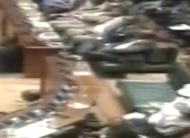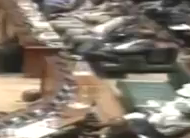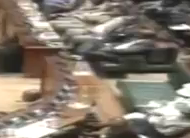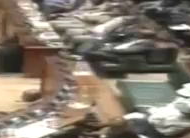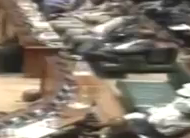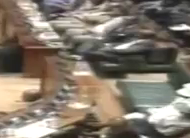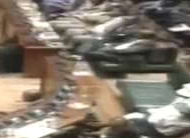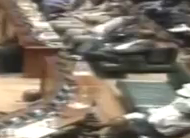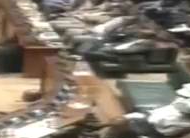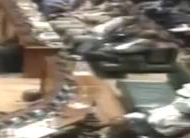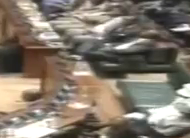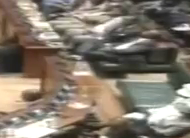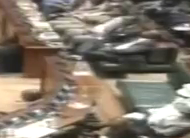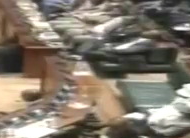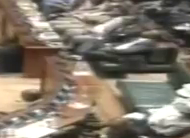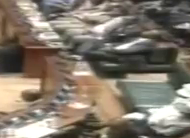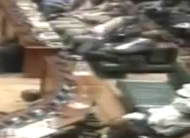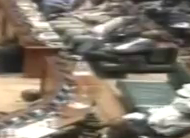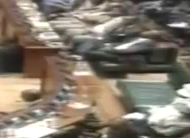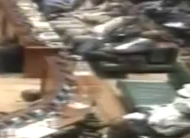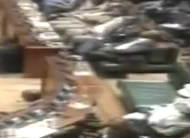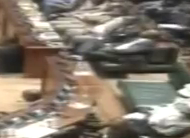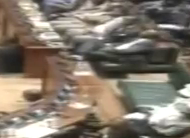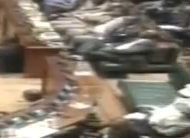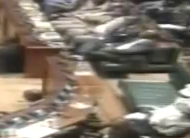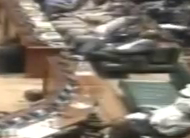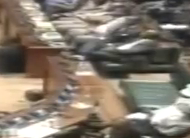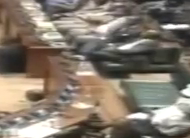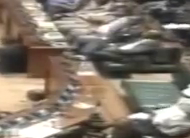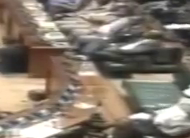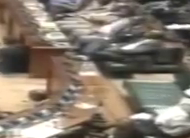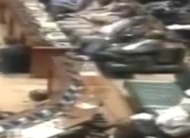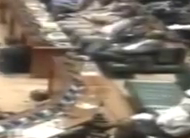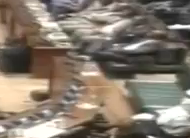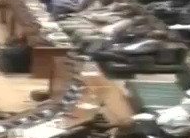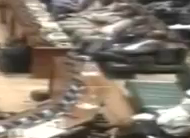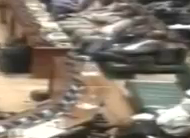Bank of Zambia Act and the National Payment Systems Act. Further work